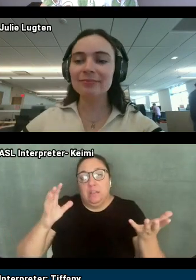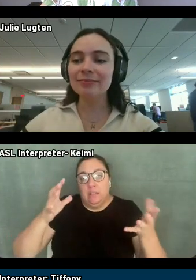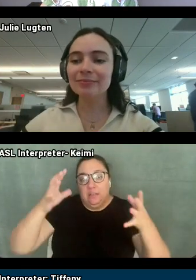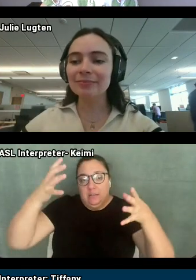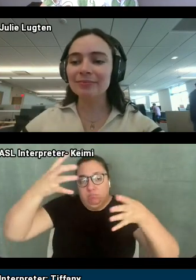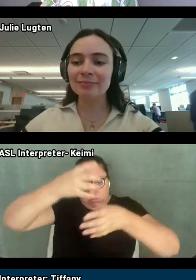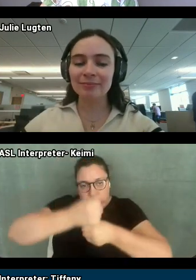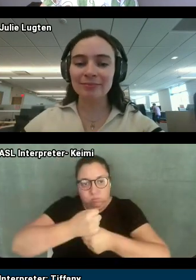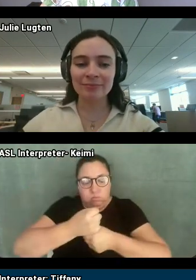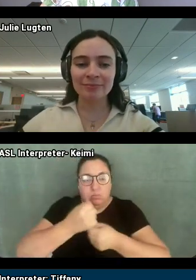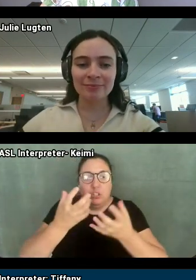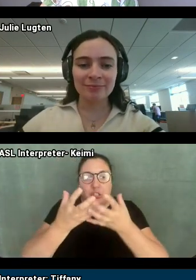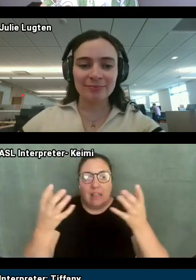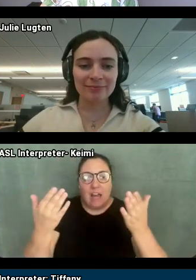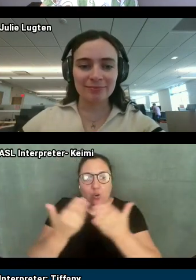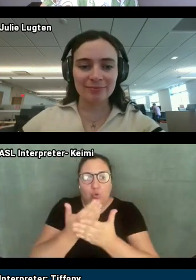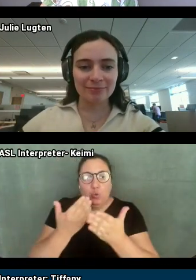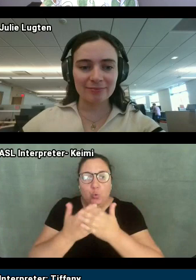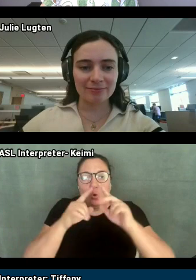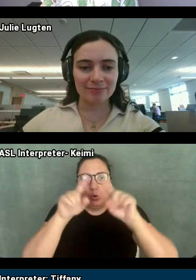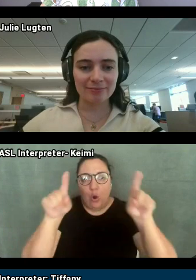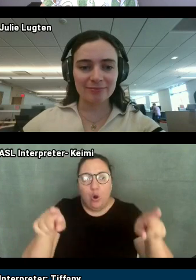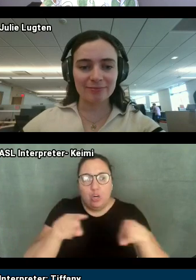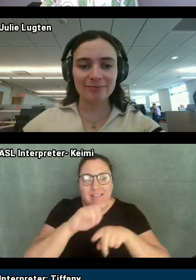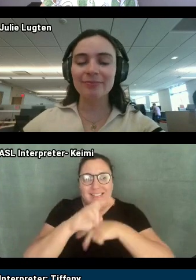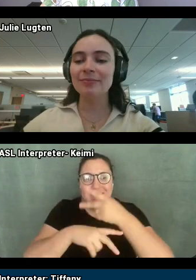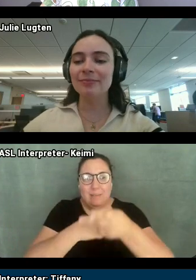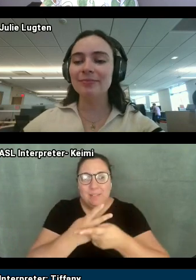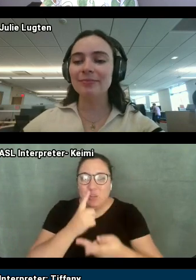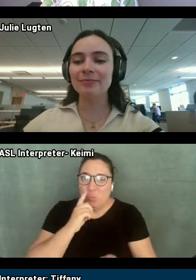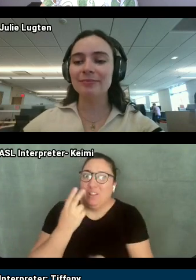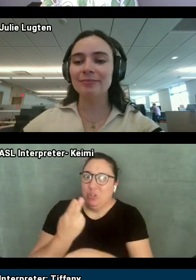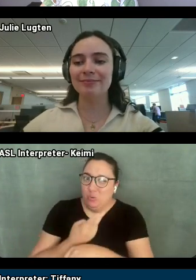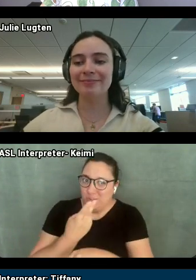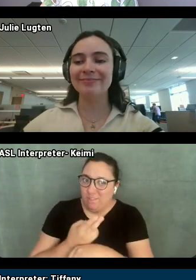types, some of which are super useful.